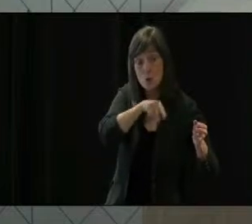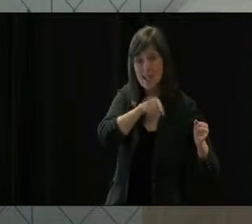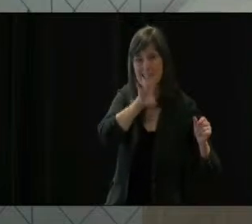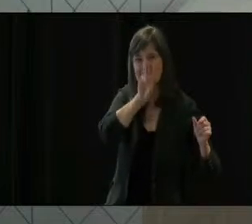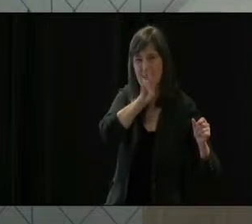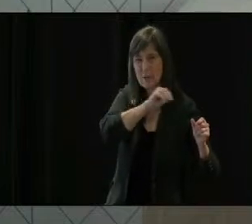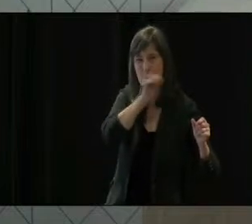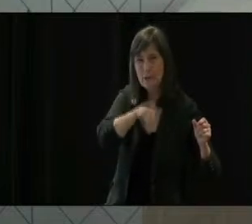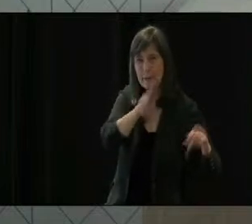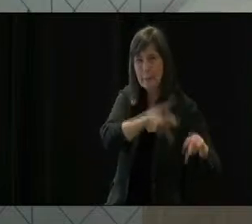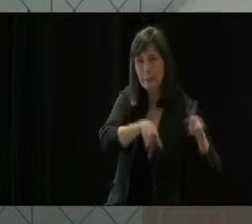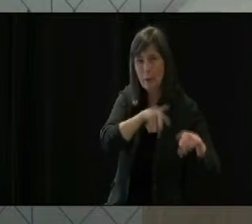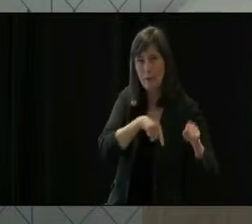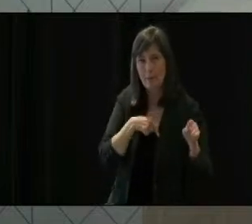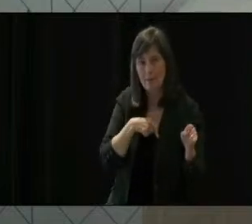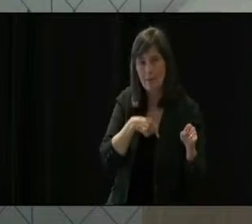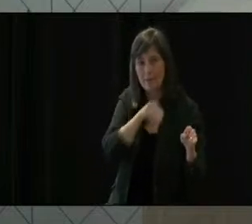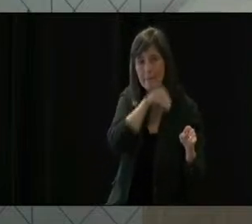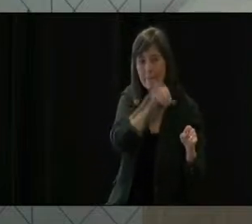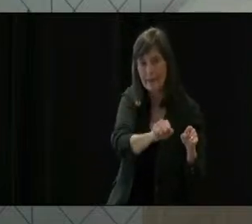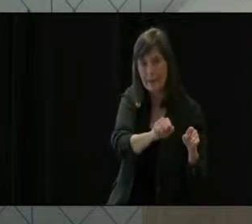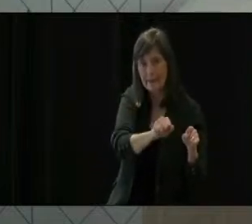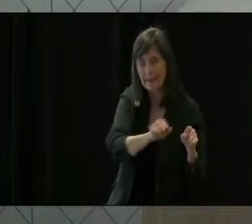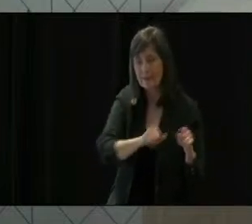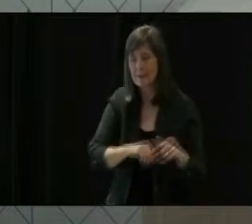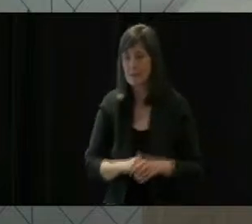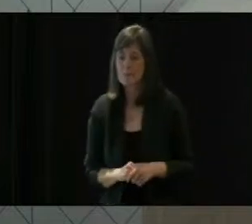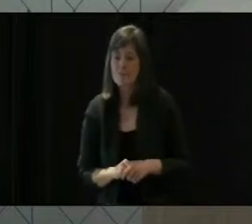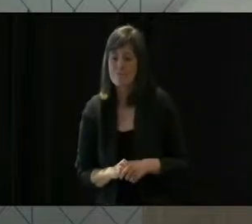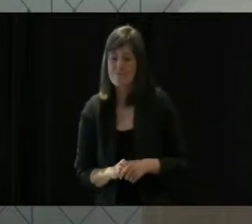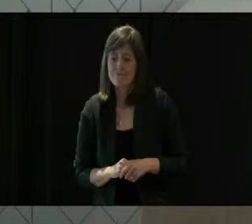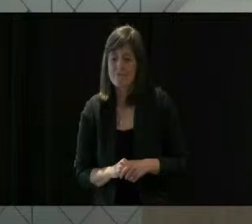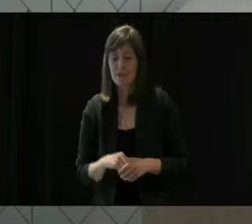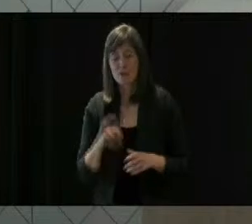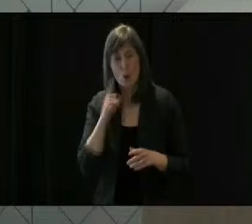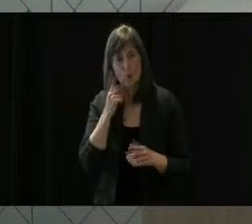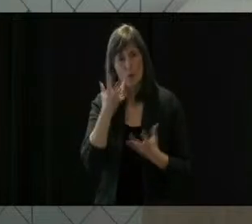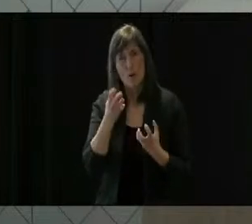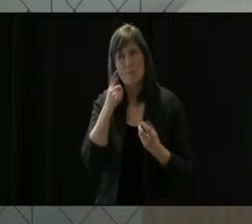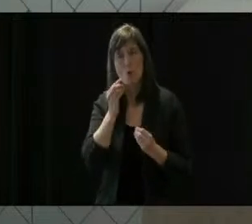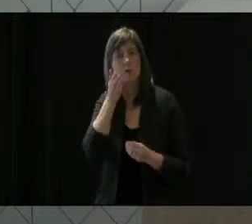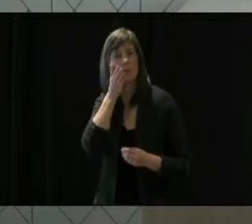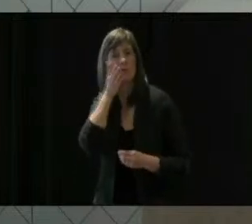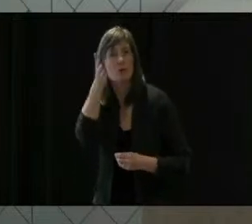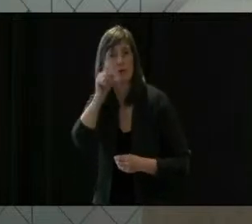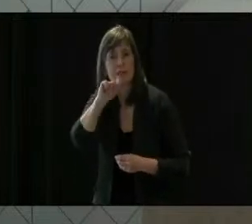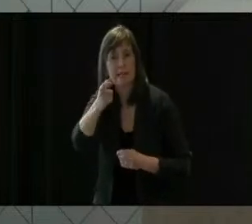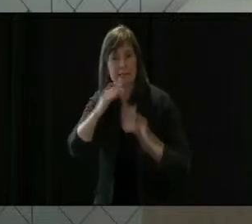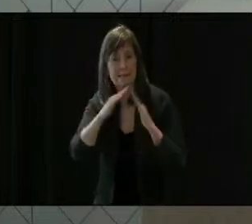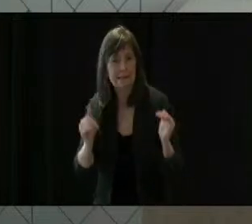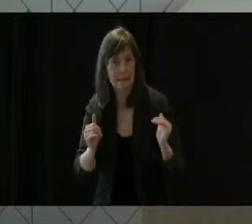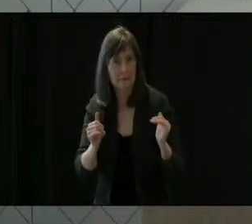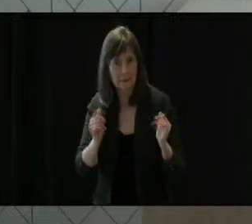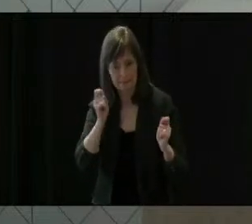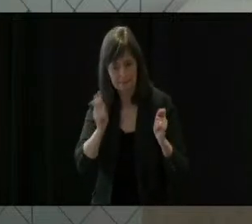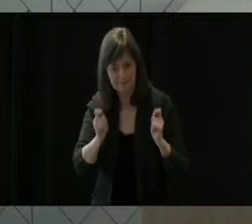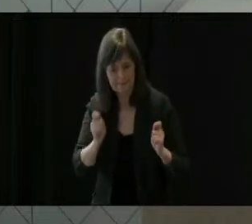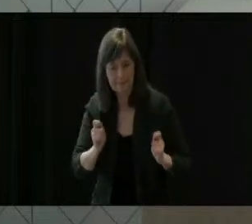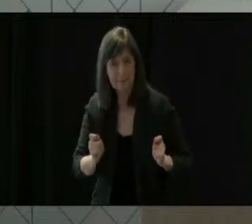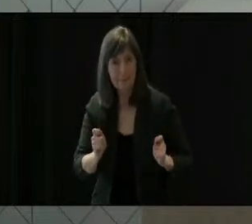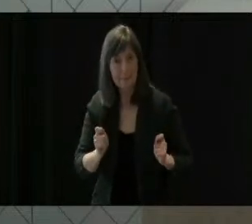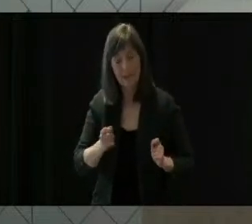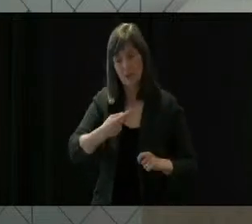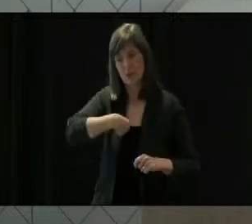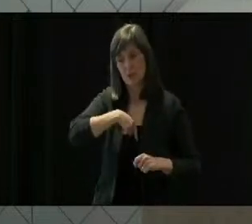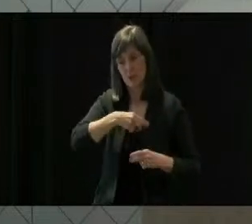to put in place an even more progressive system of taxation. That is the reason why we think the creative